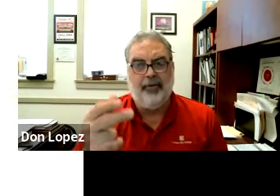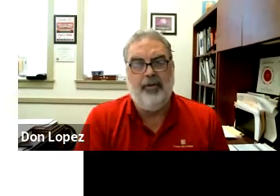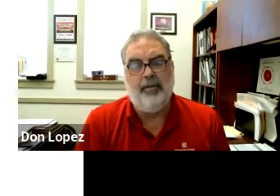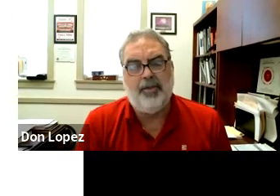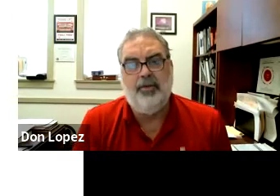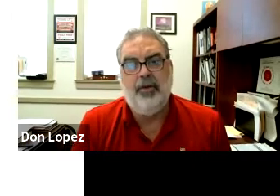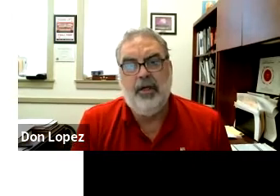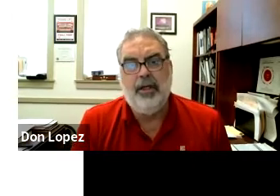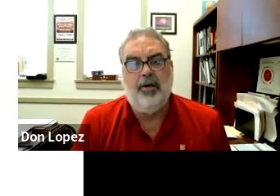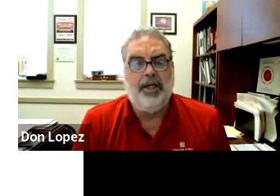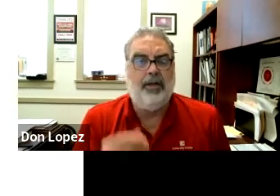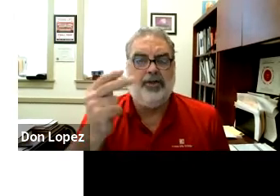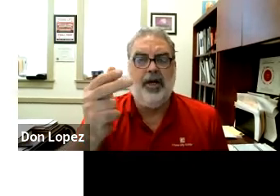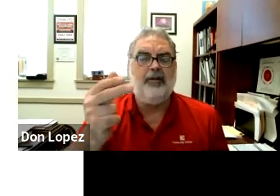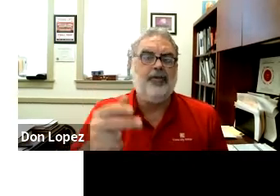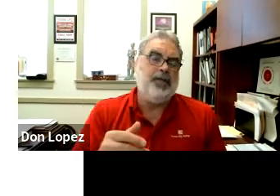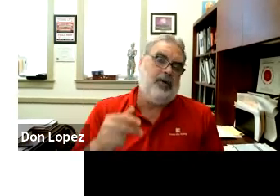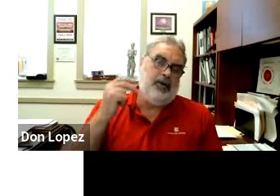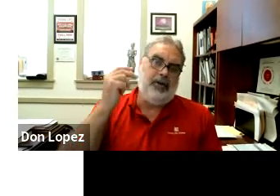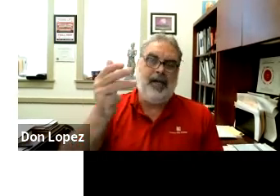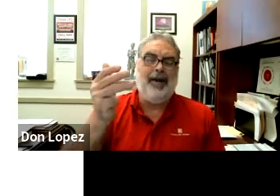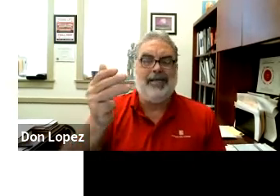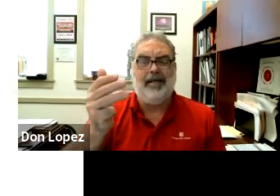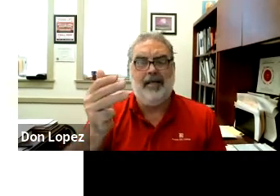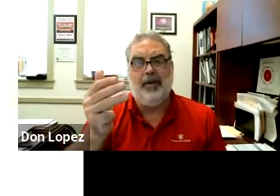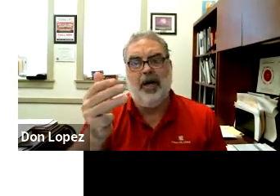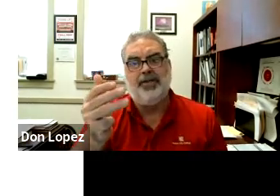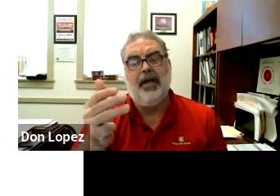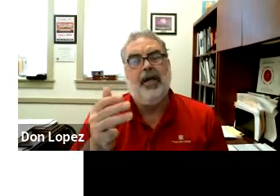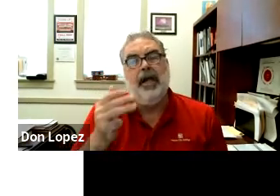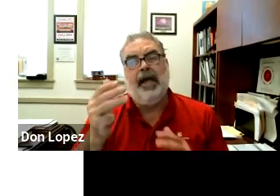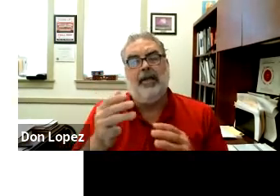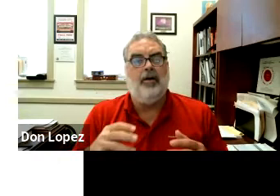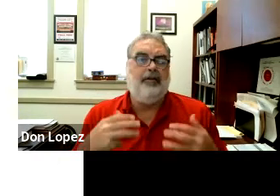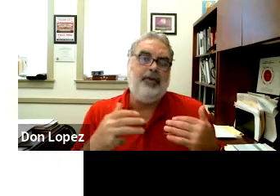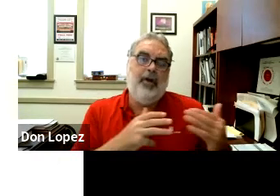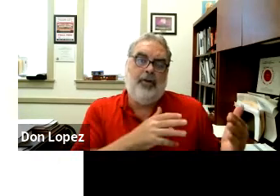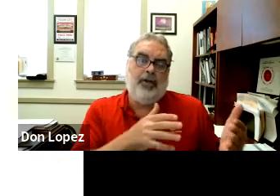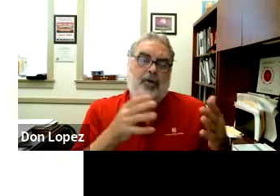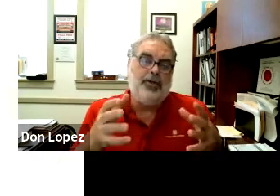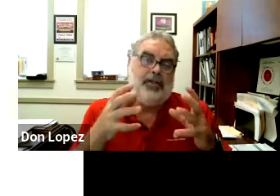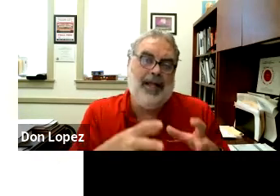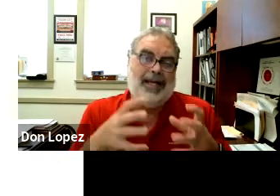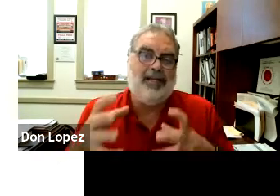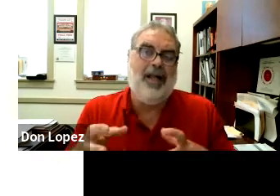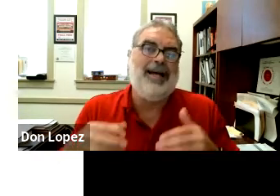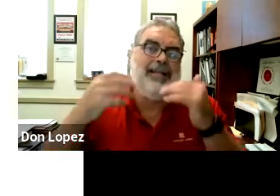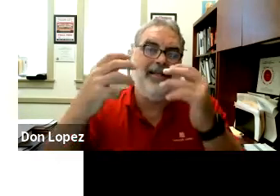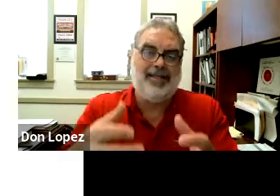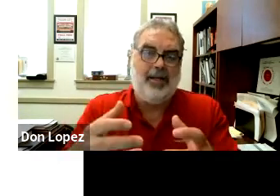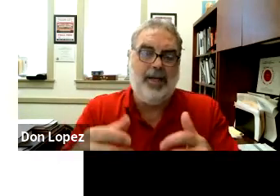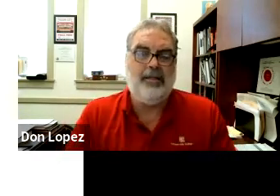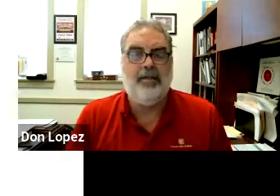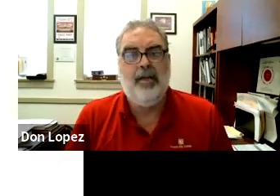You refer them to, either the transfer center, or you keep asking them the question, hey, if you know that yours is the last class